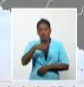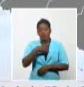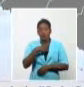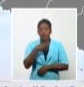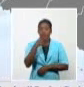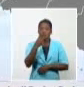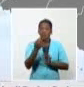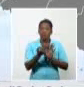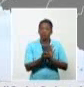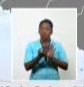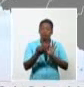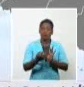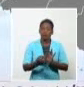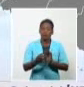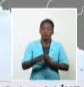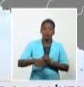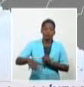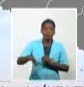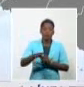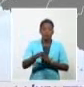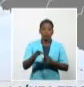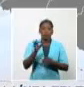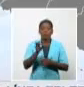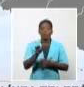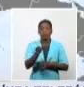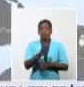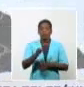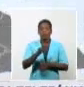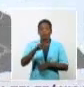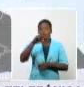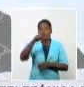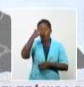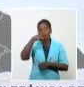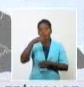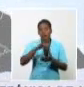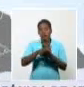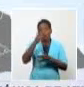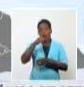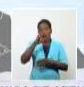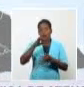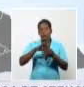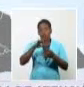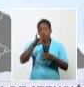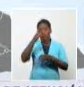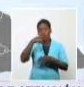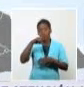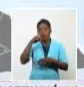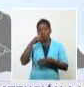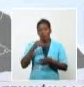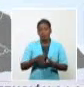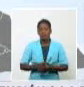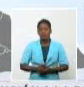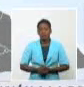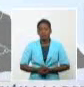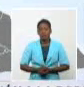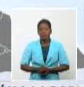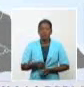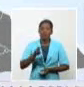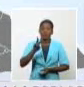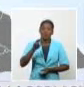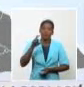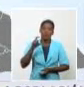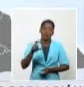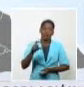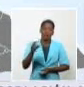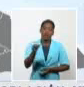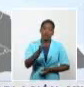that is 80.5%, Matanzas and Santi Espiritus with 3 cases each, and Villa